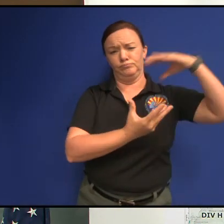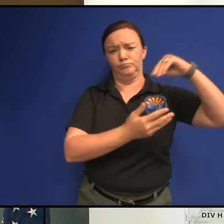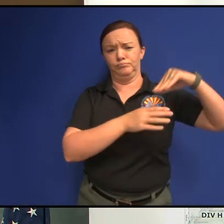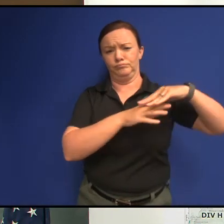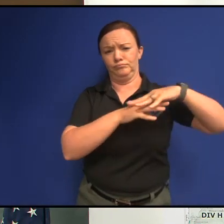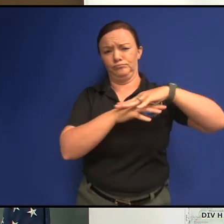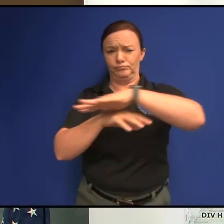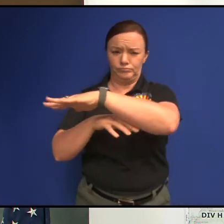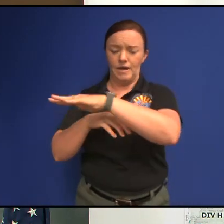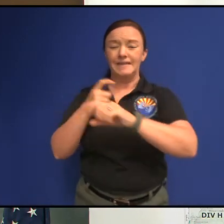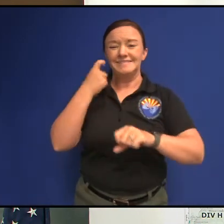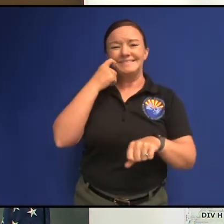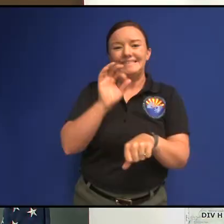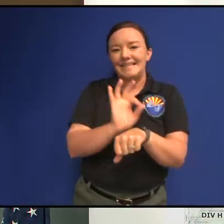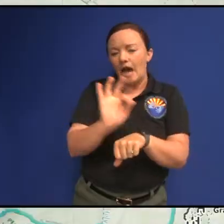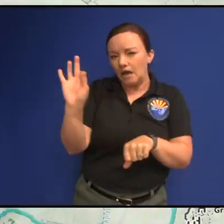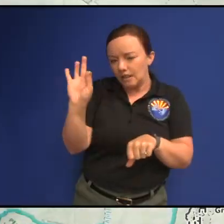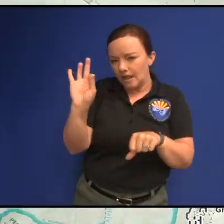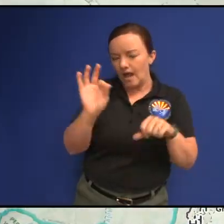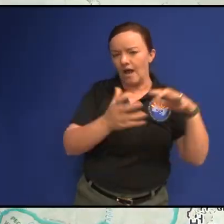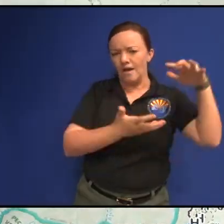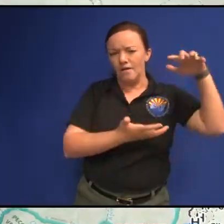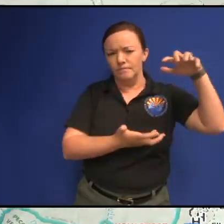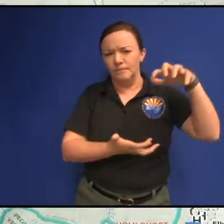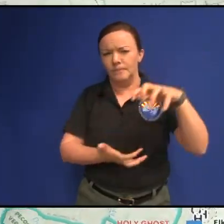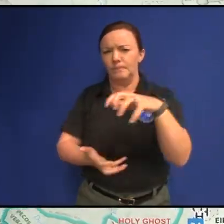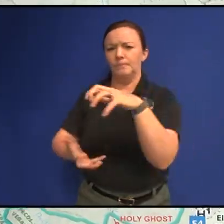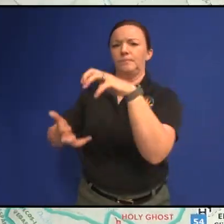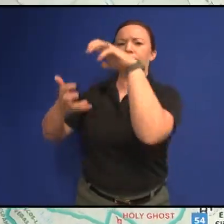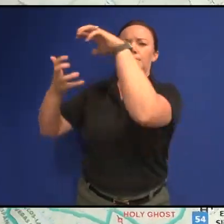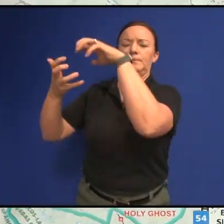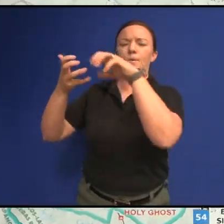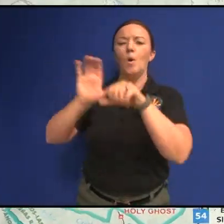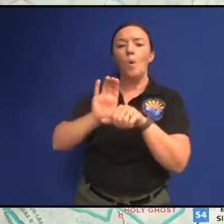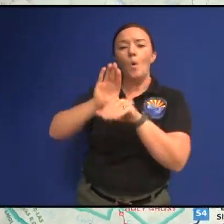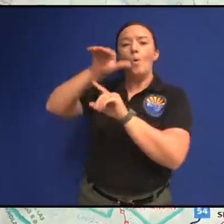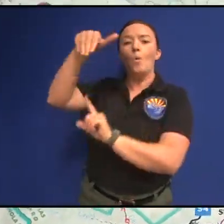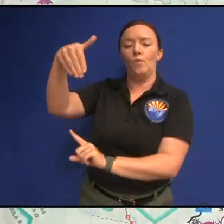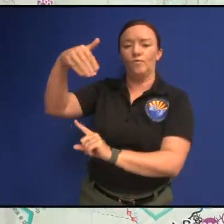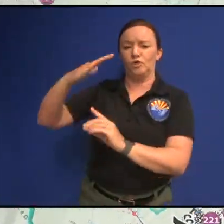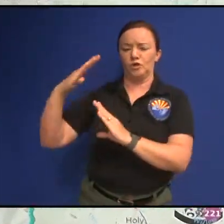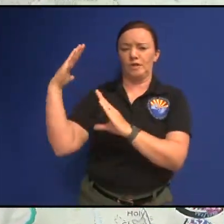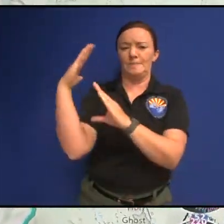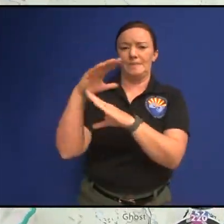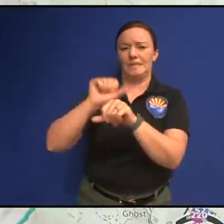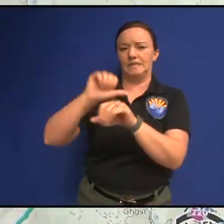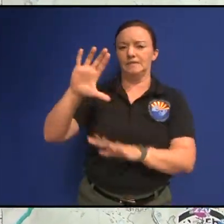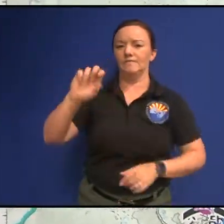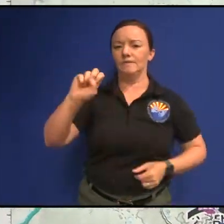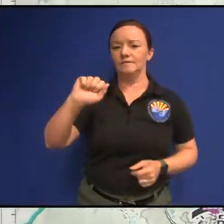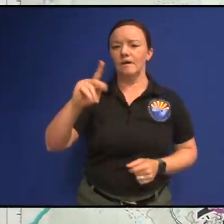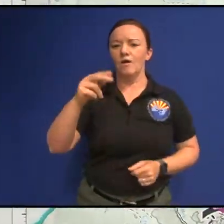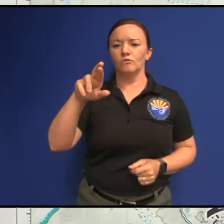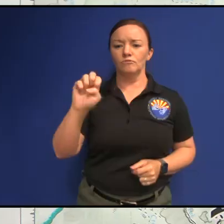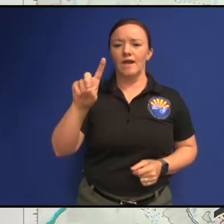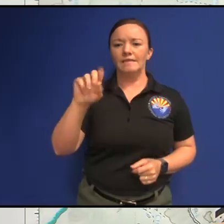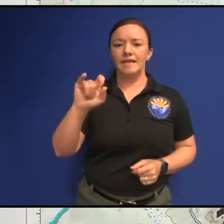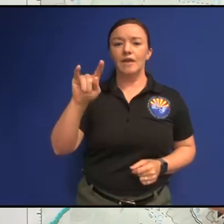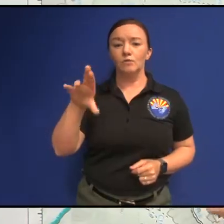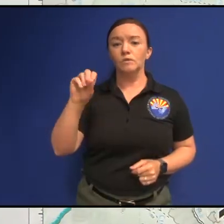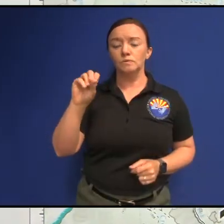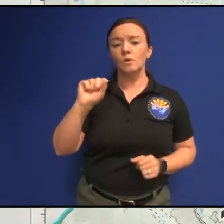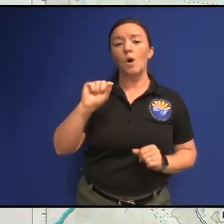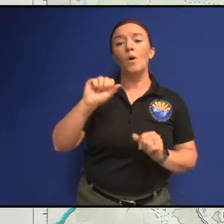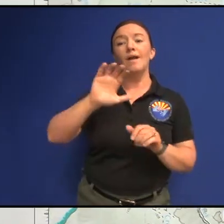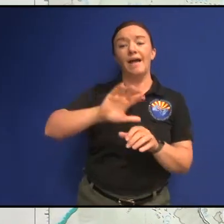9 o'clock crested over the high peaks of the Sangre de Cristos, now spilling down